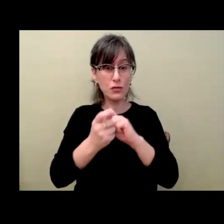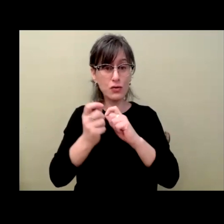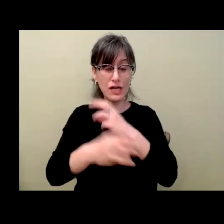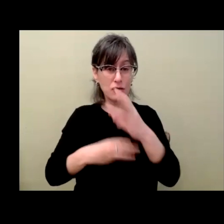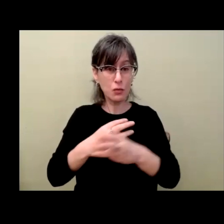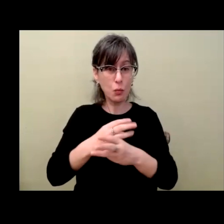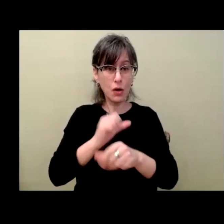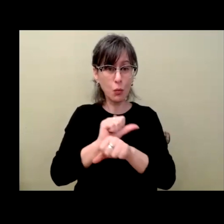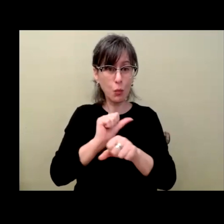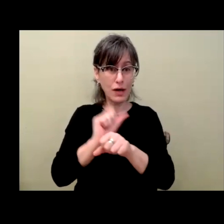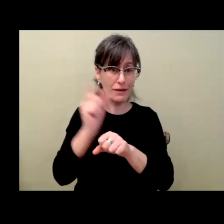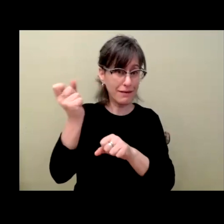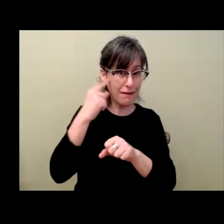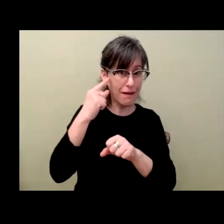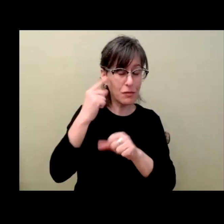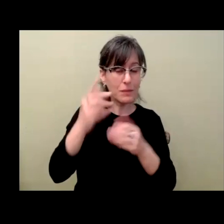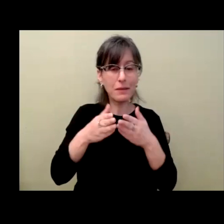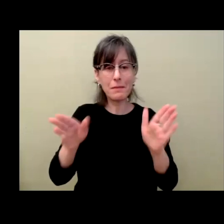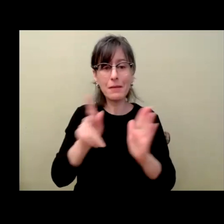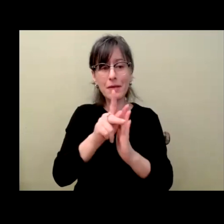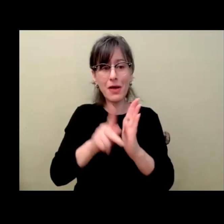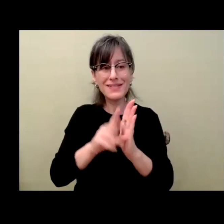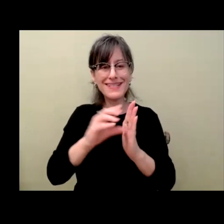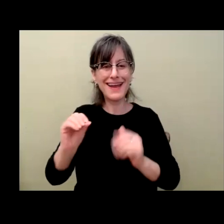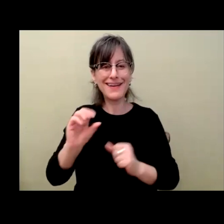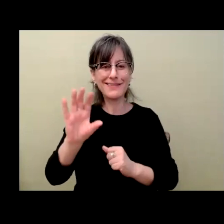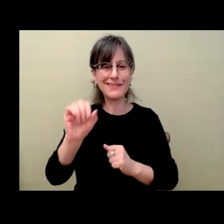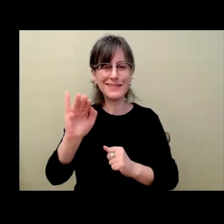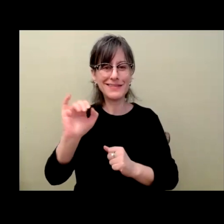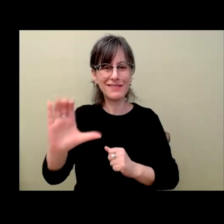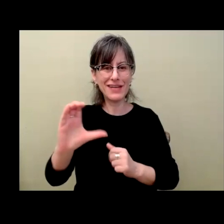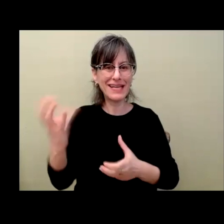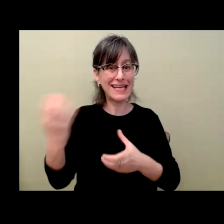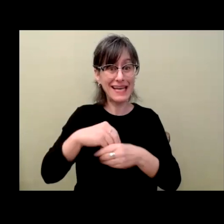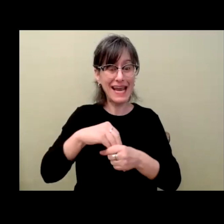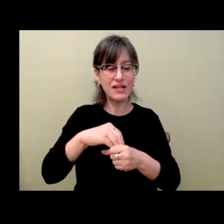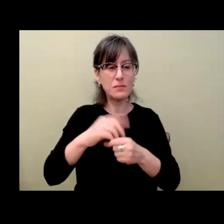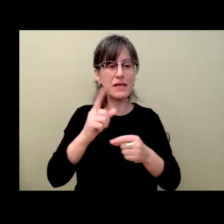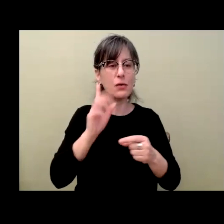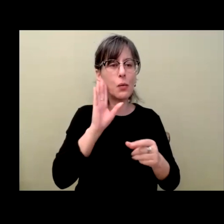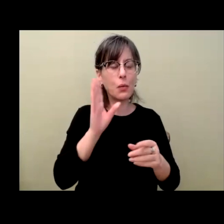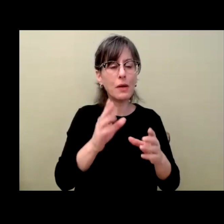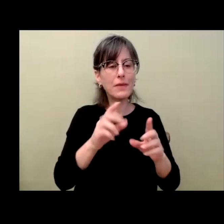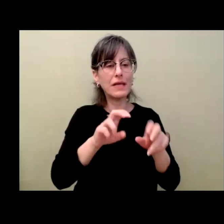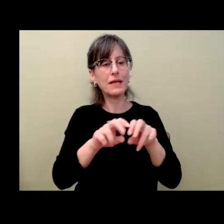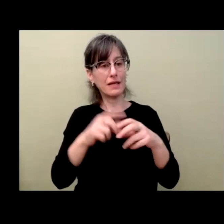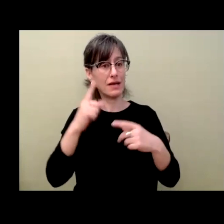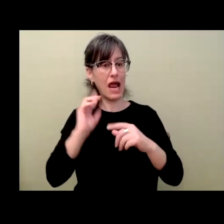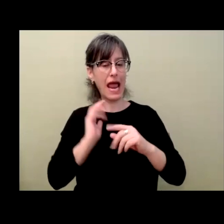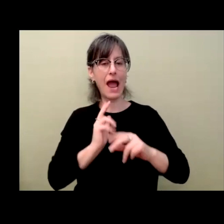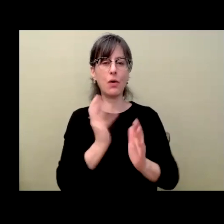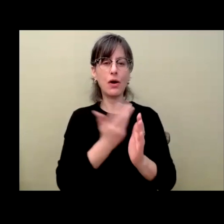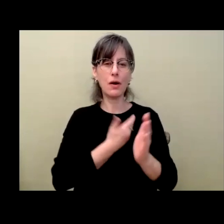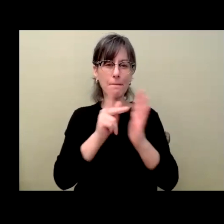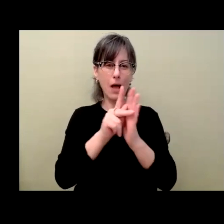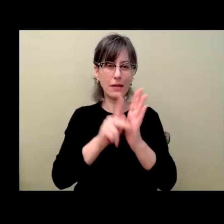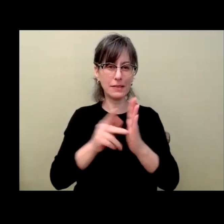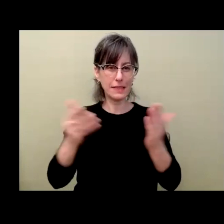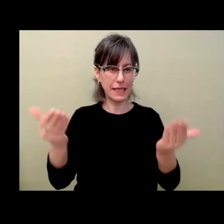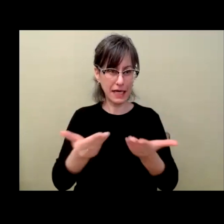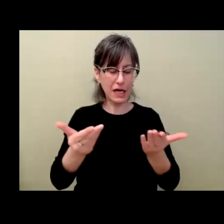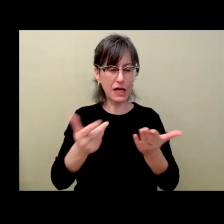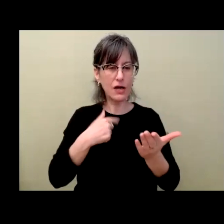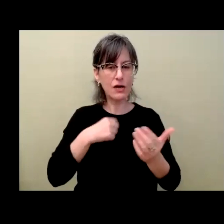Government, Public Policy, and Civic Engagement." This will be presented by our policy team here at RespectAbility, led by